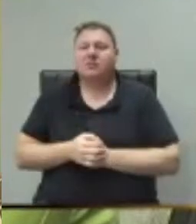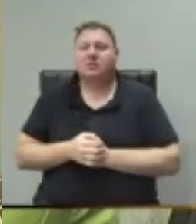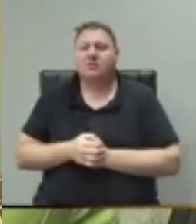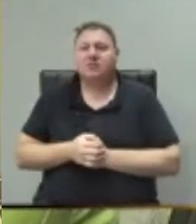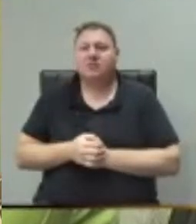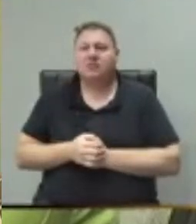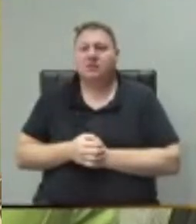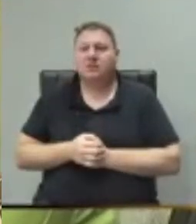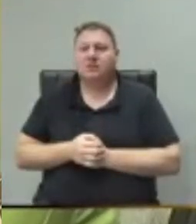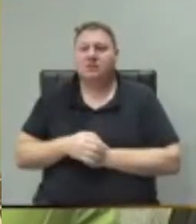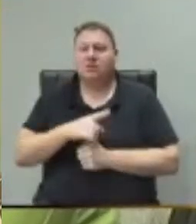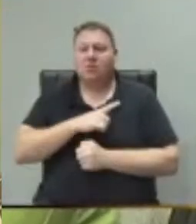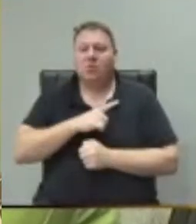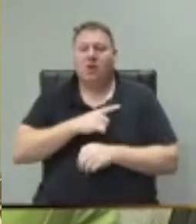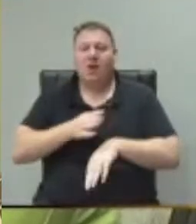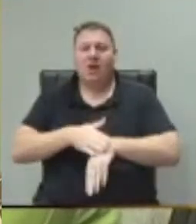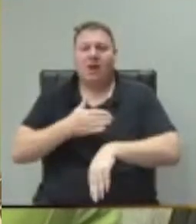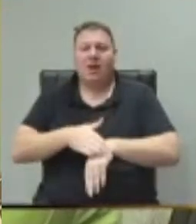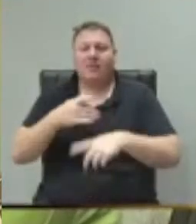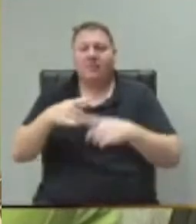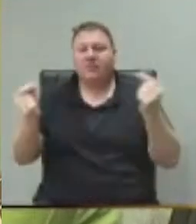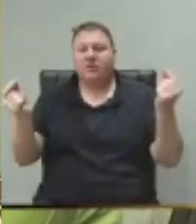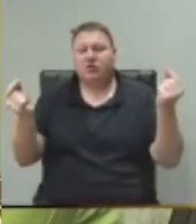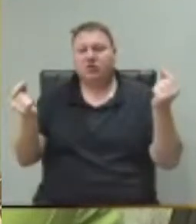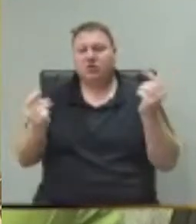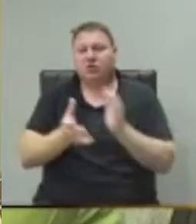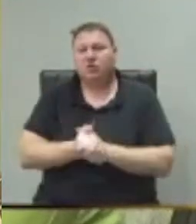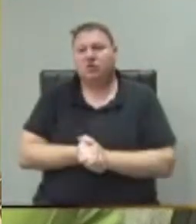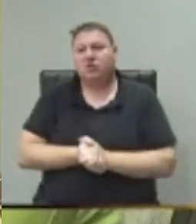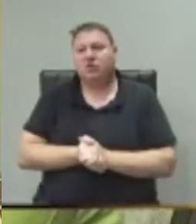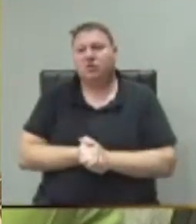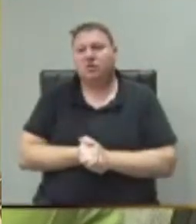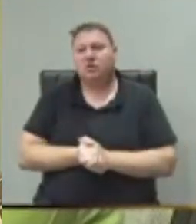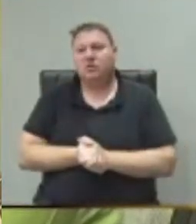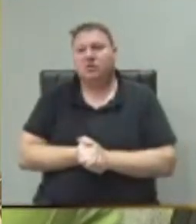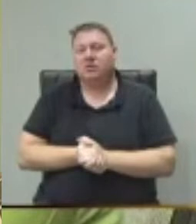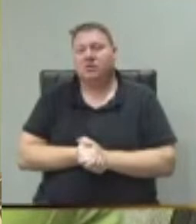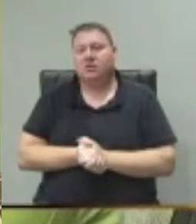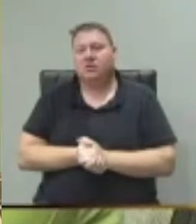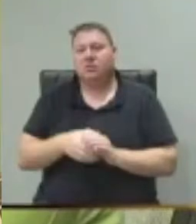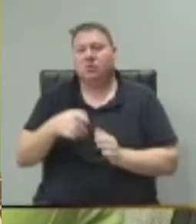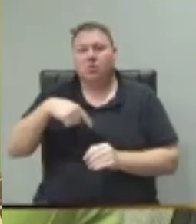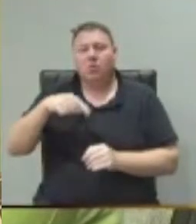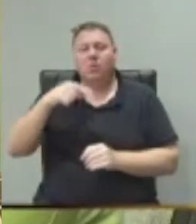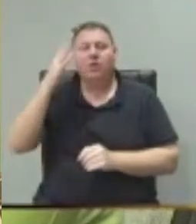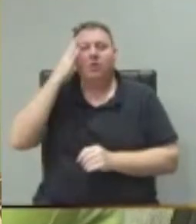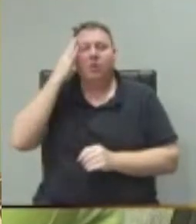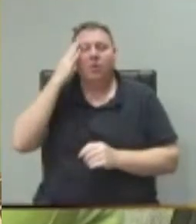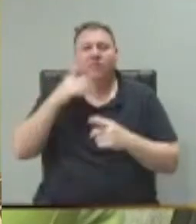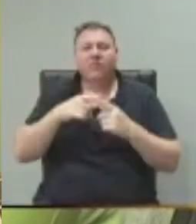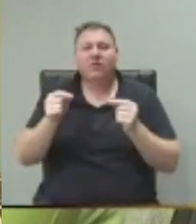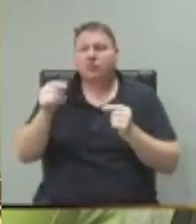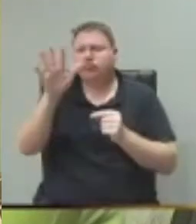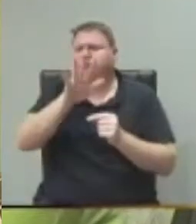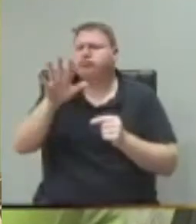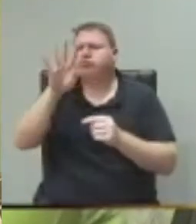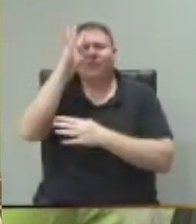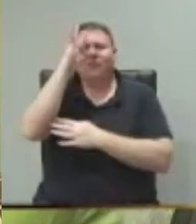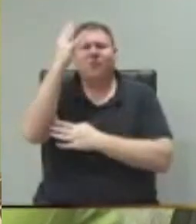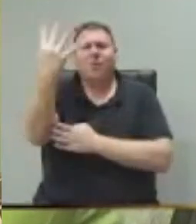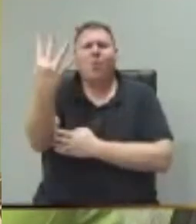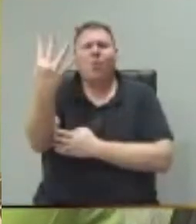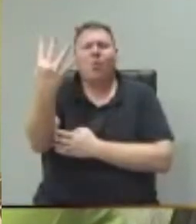And why do we finish late your interview? Yeah. And we thought that we'll be finished by 4.